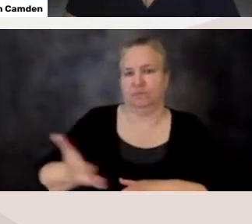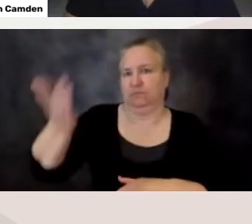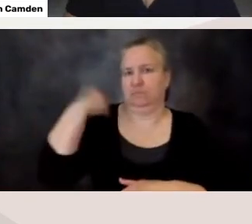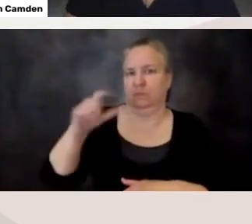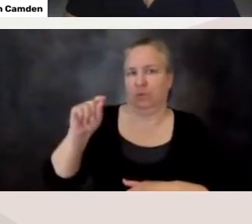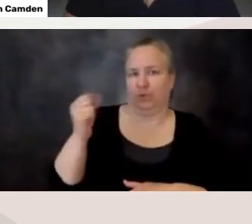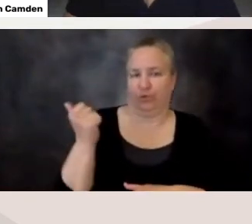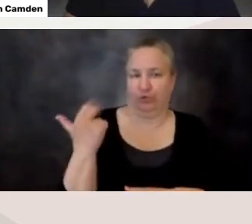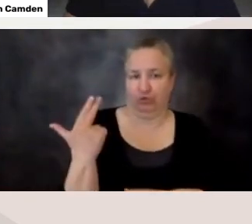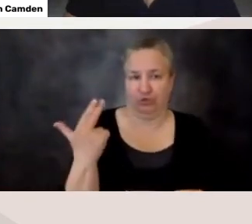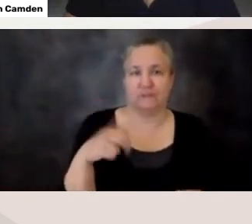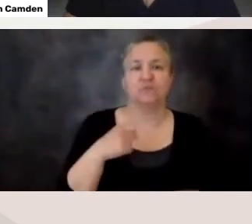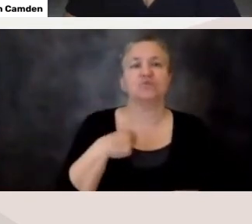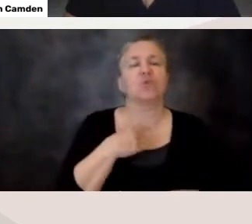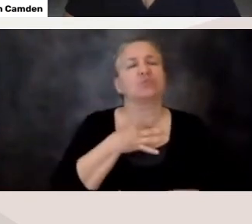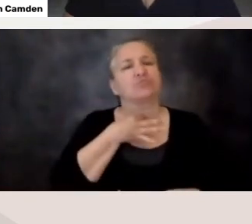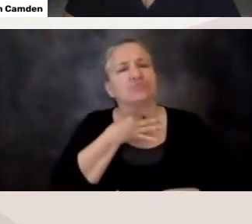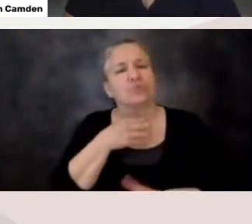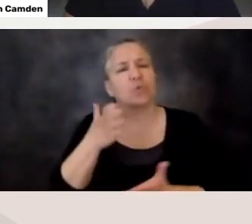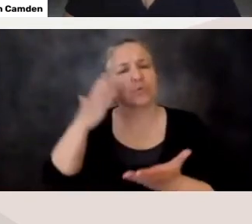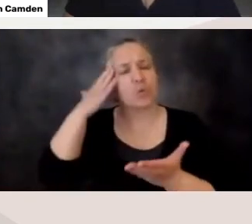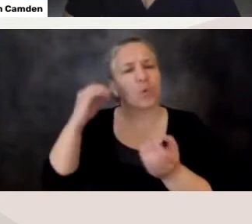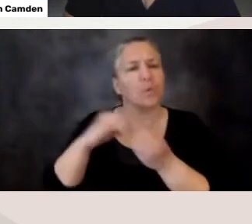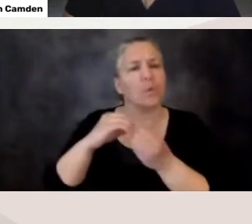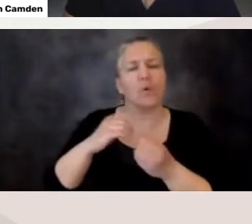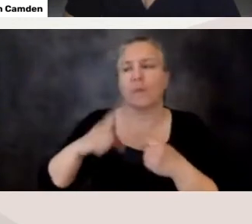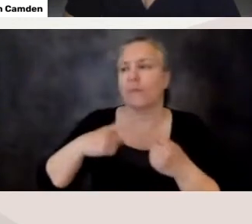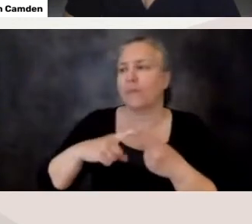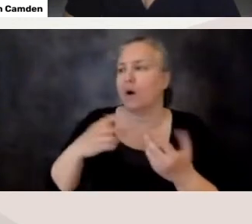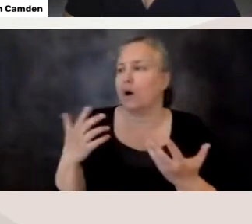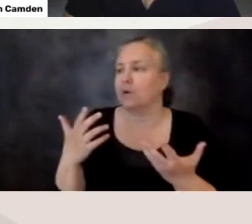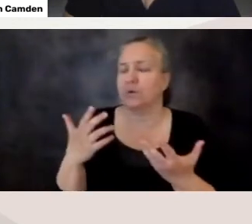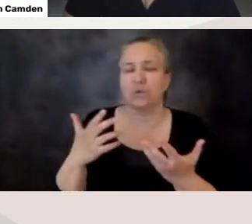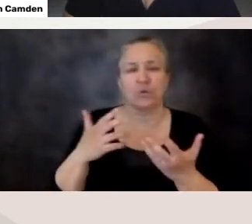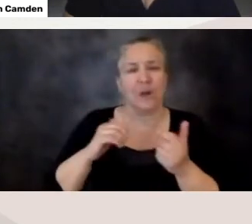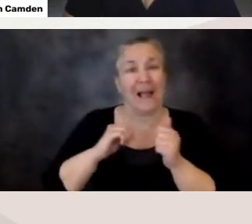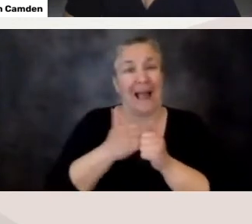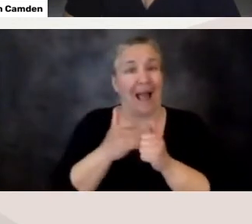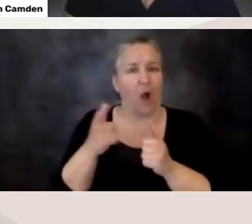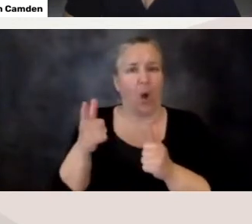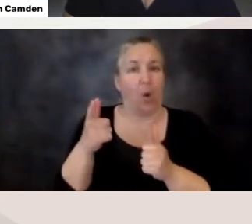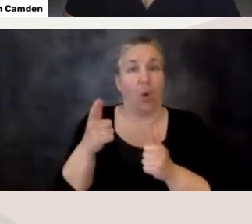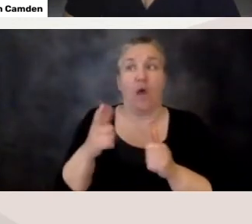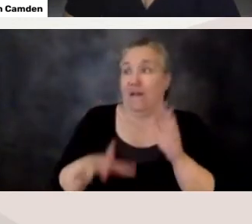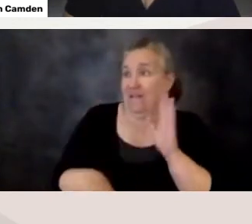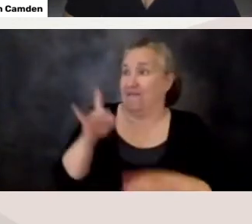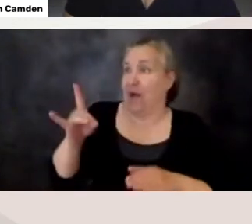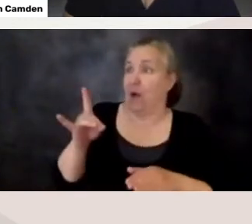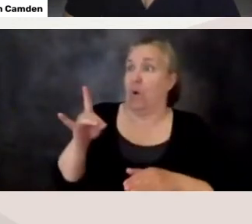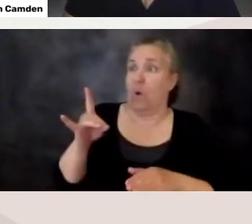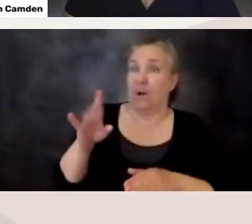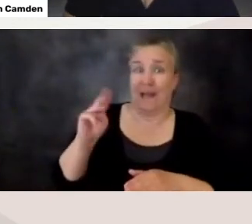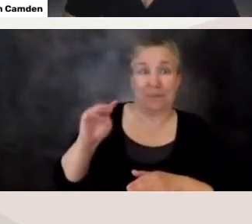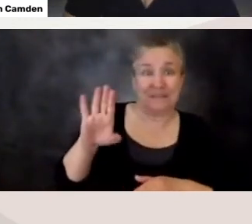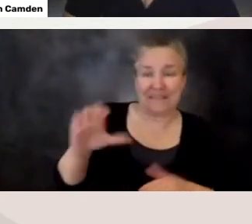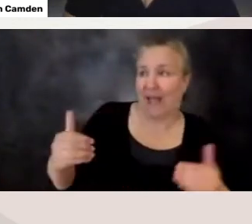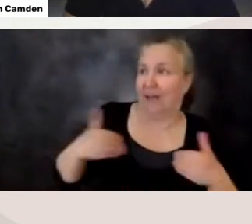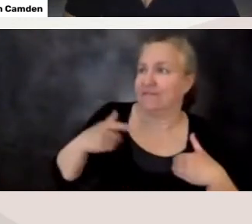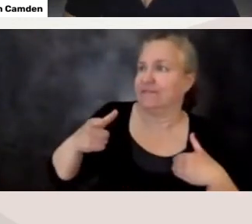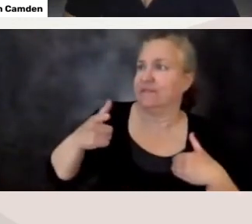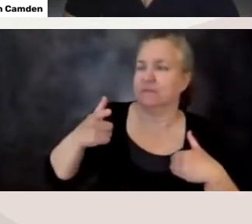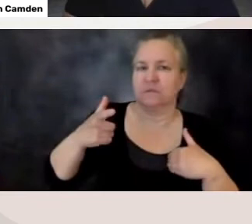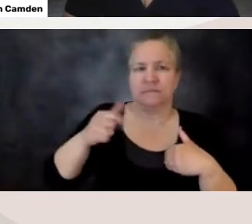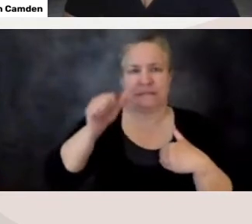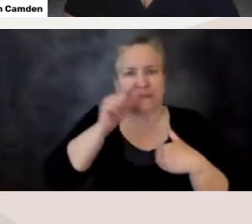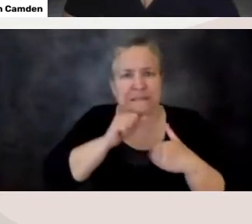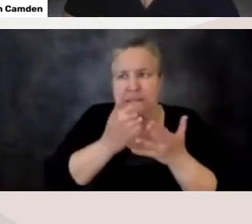2013. Mhm. I would like to know a little bit about how you initially coped with your diagnosis of metastatic breast cancer.